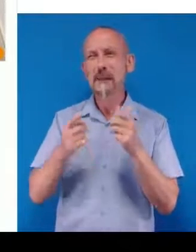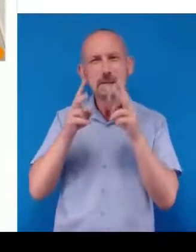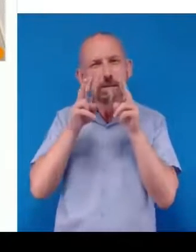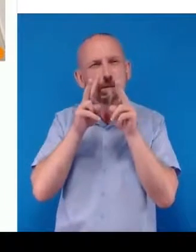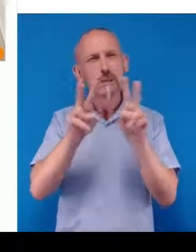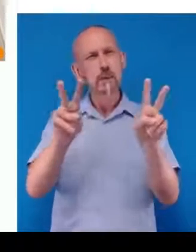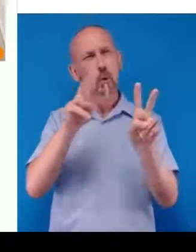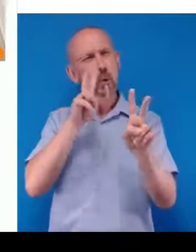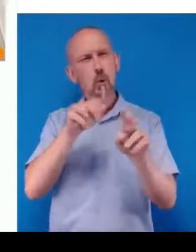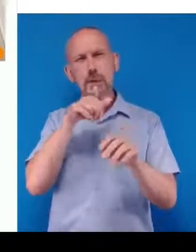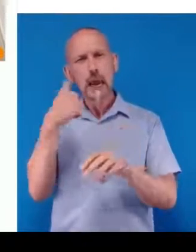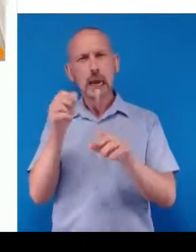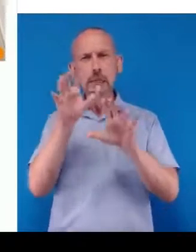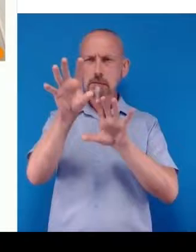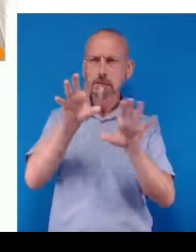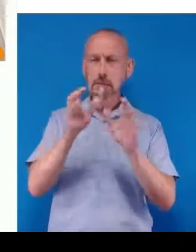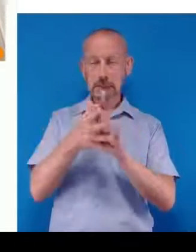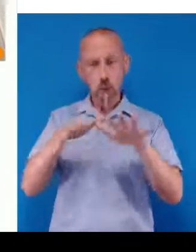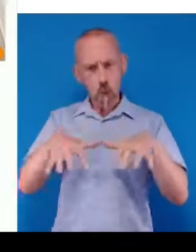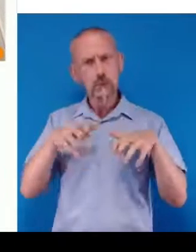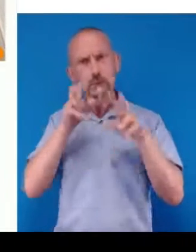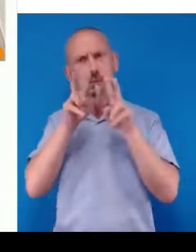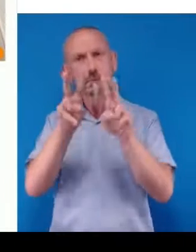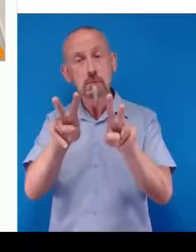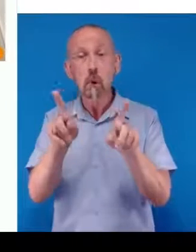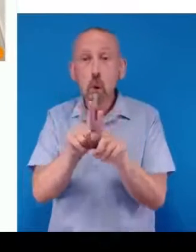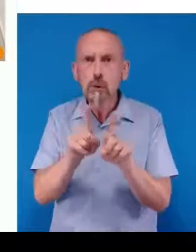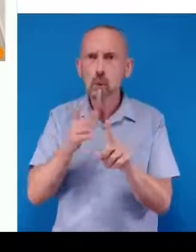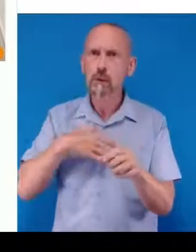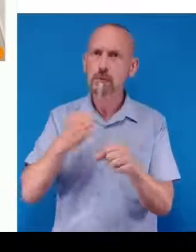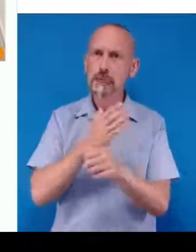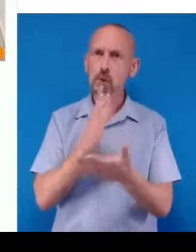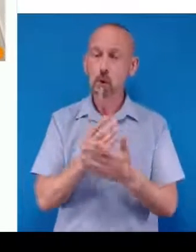So, you know, captioners joining, they can manage their